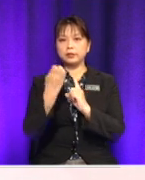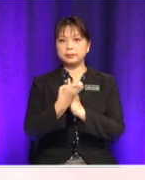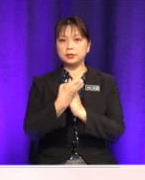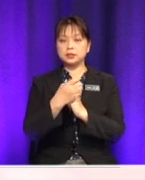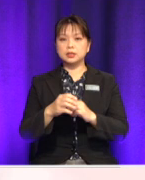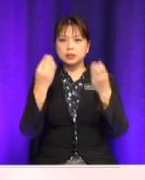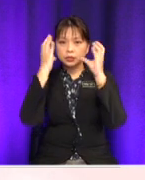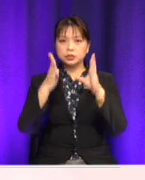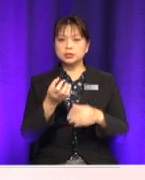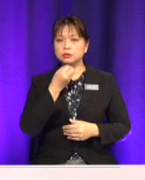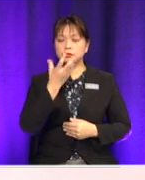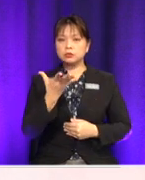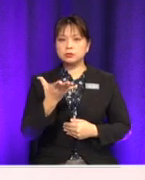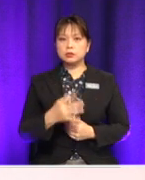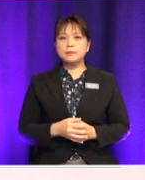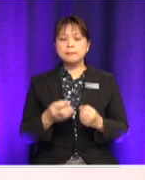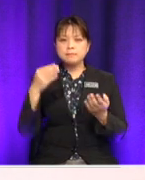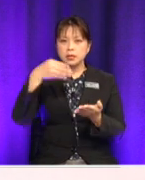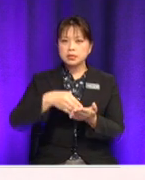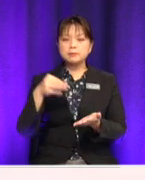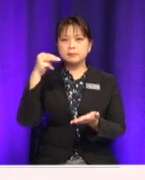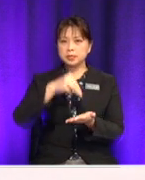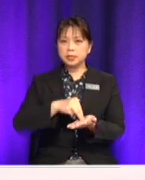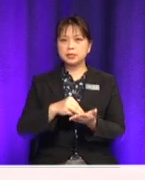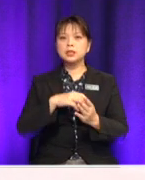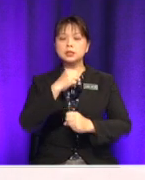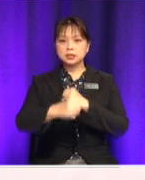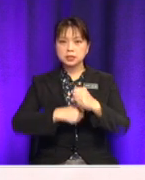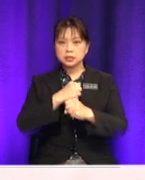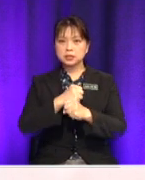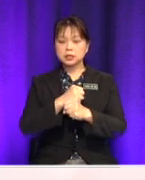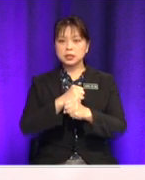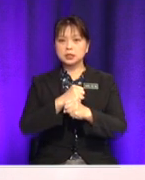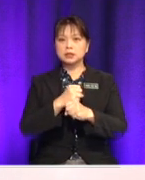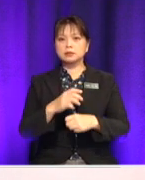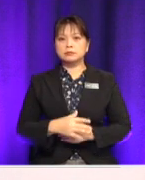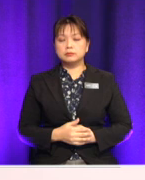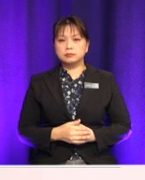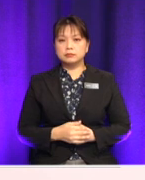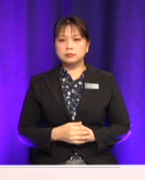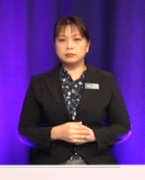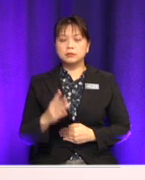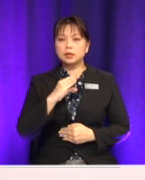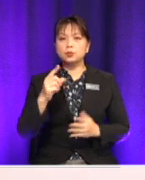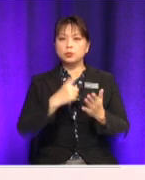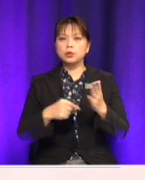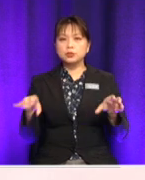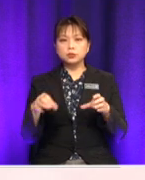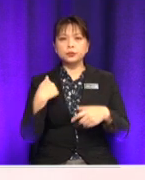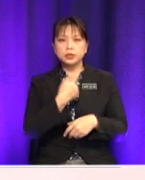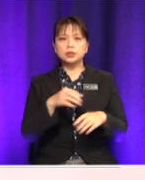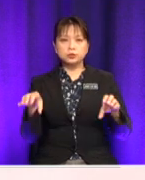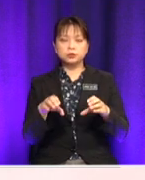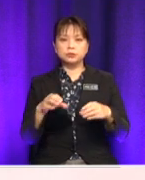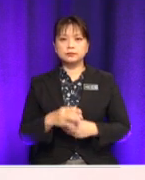of years to create fossil fuels, and we're using them up a lot faster than they're being produced. What will we do when there are none left? We should